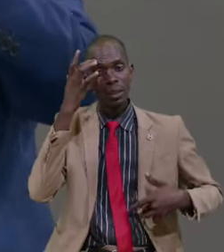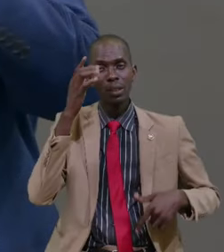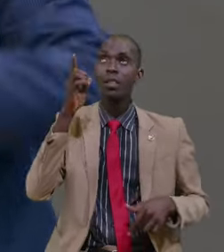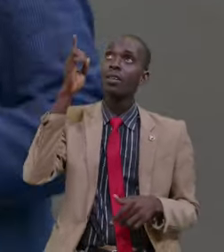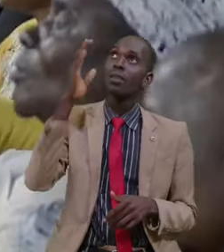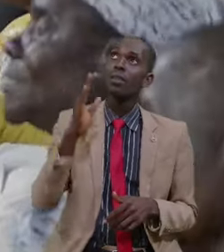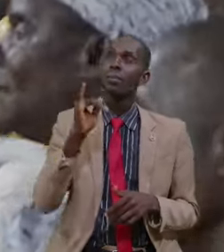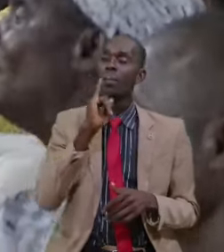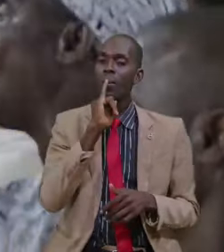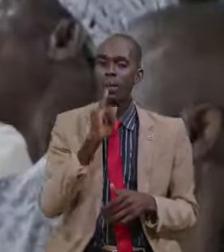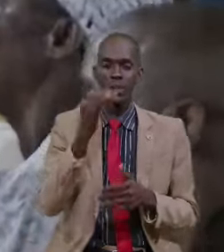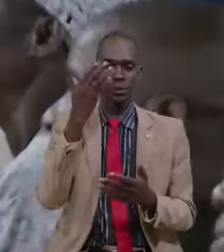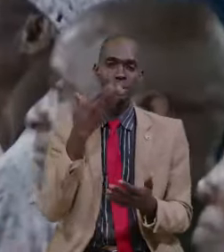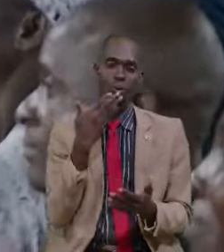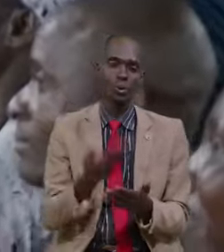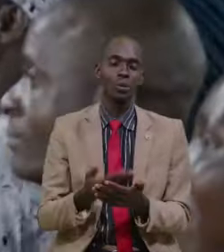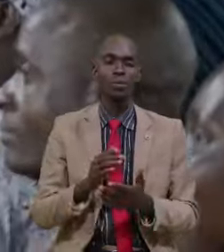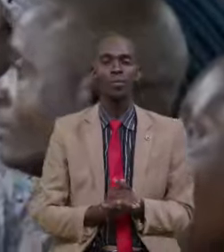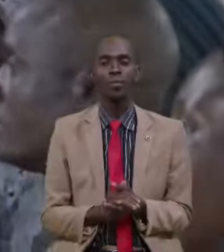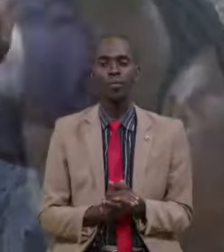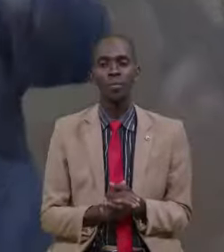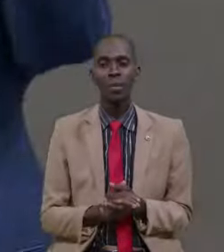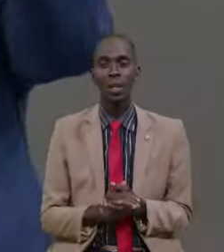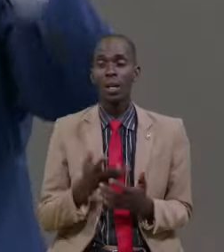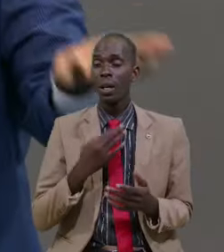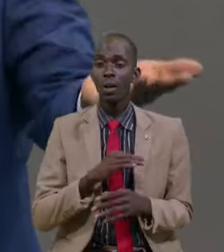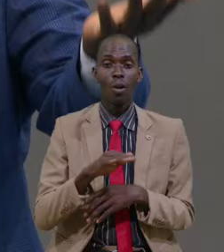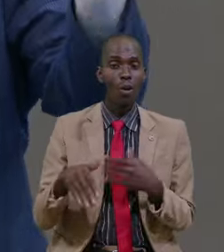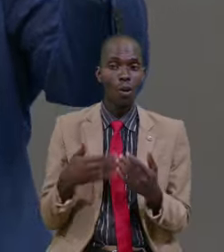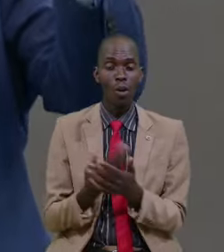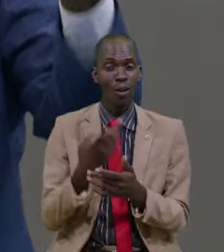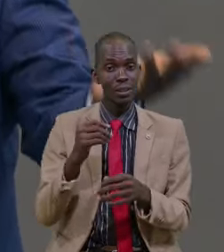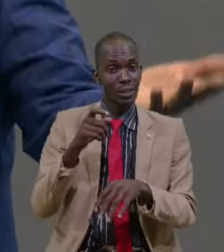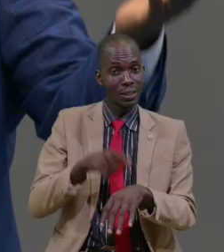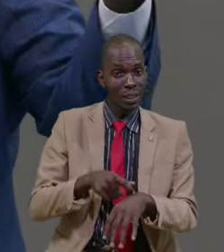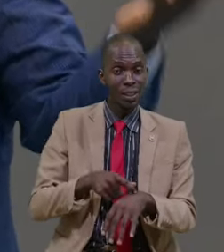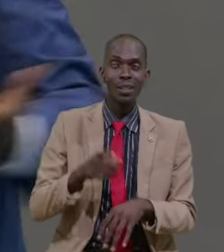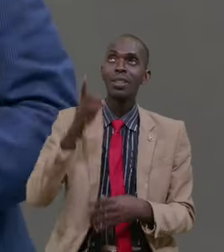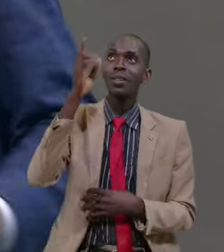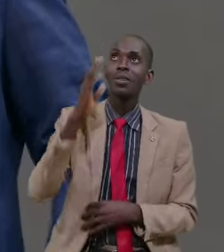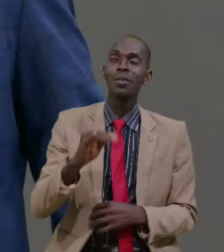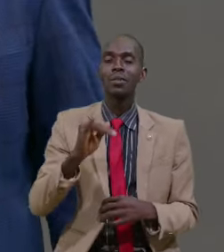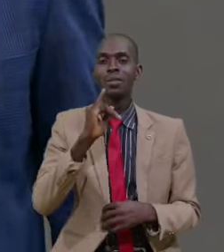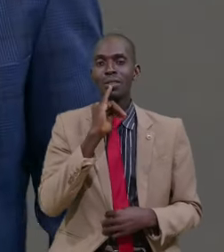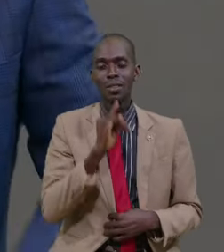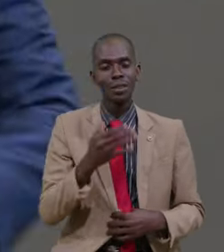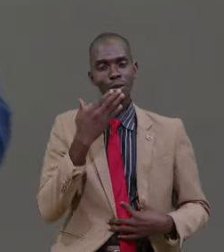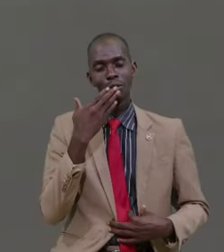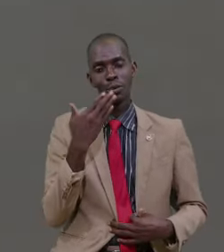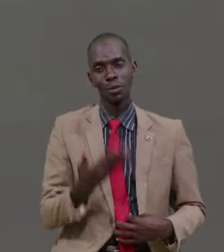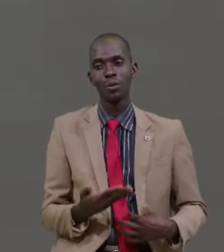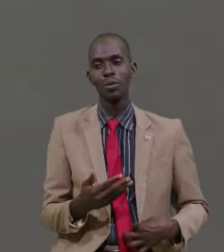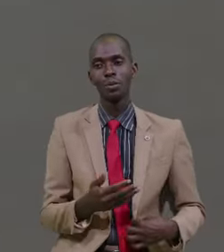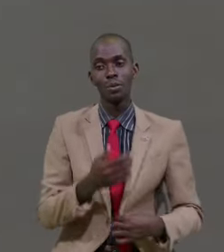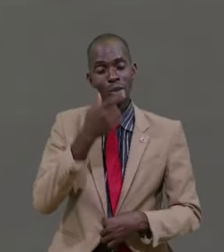is good. And all the time, God is good. Because